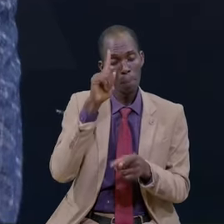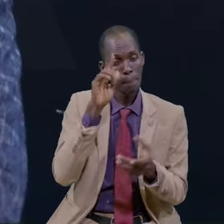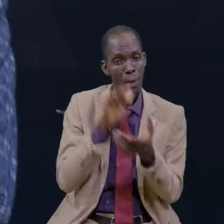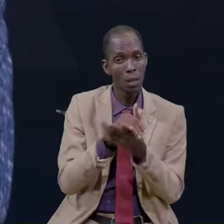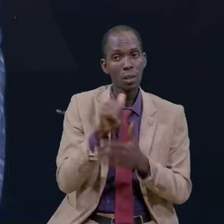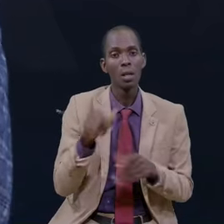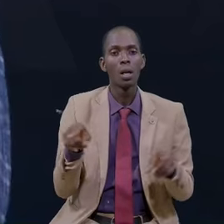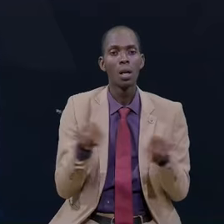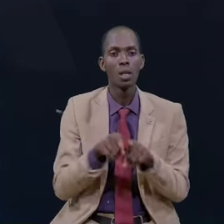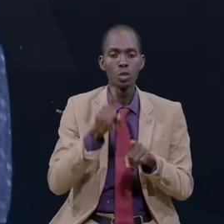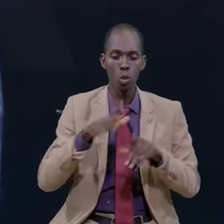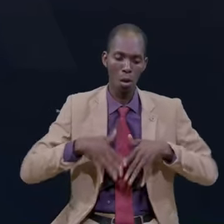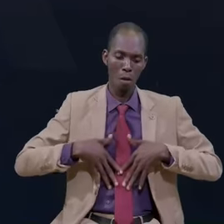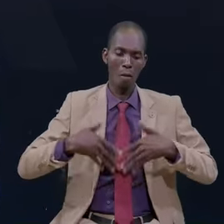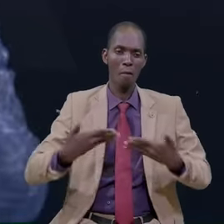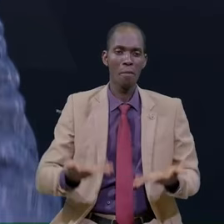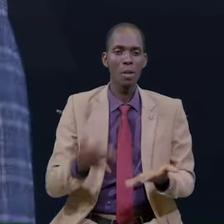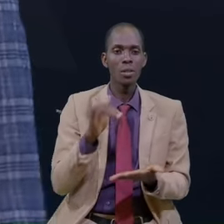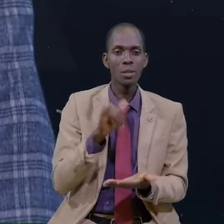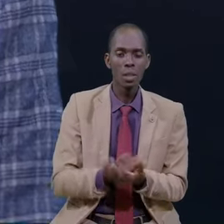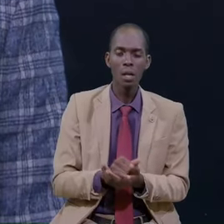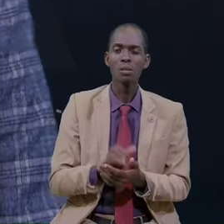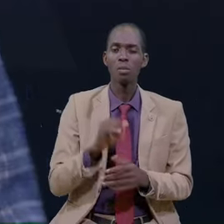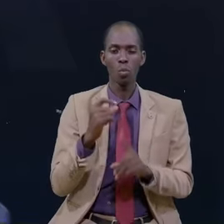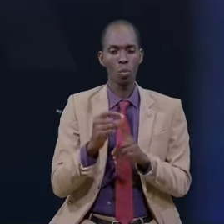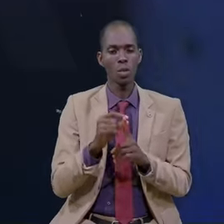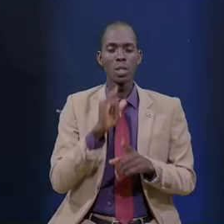Bible confess that is